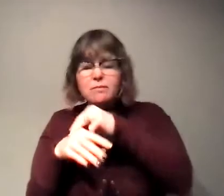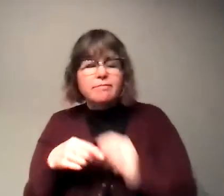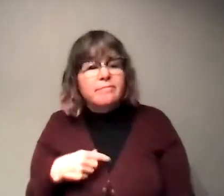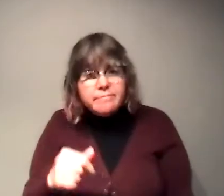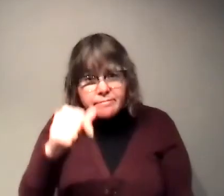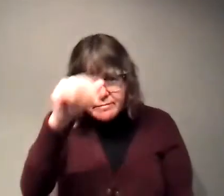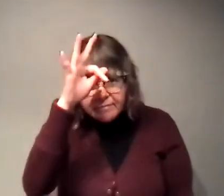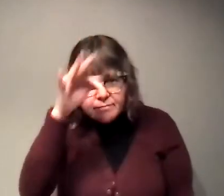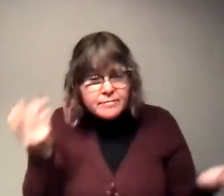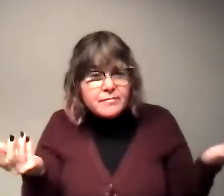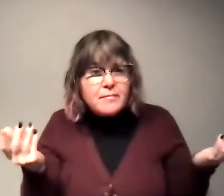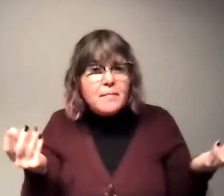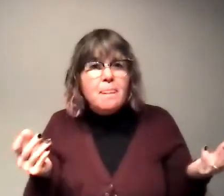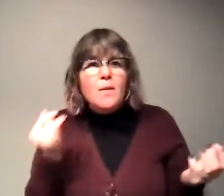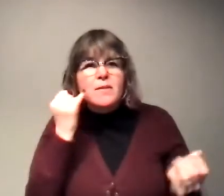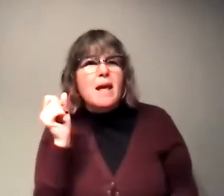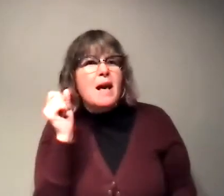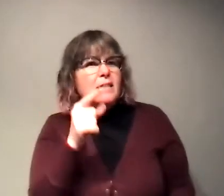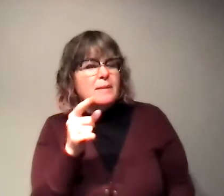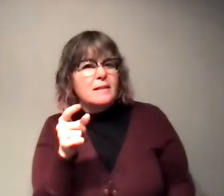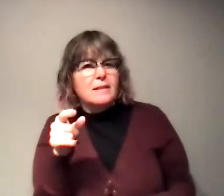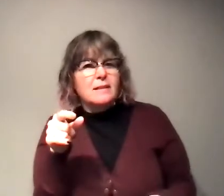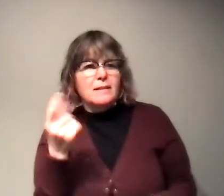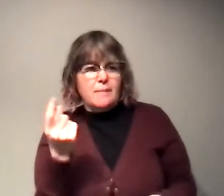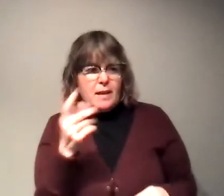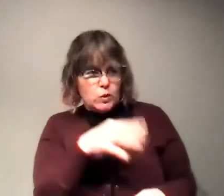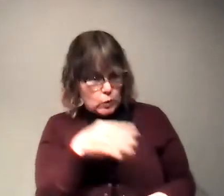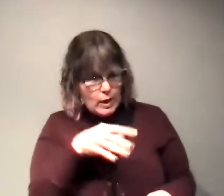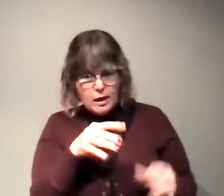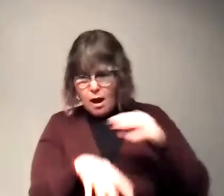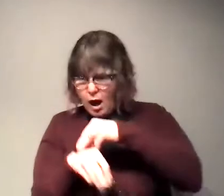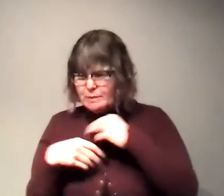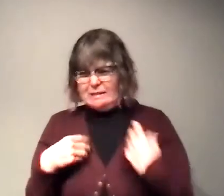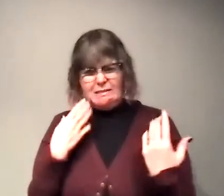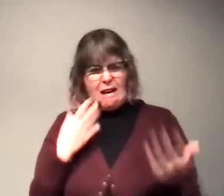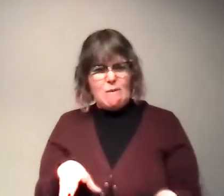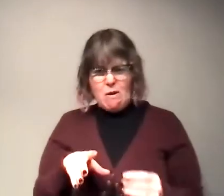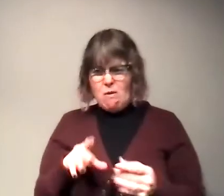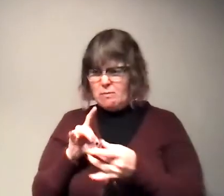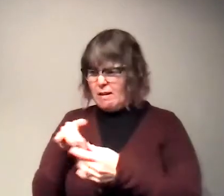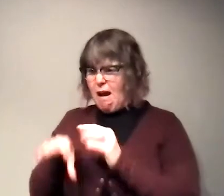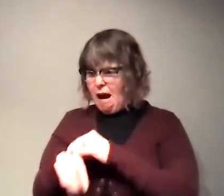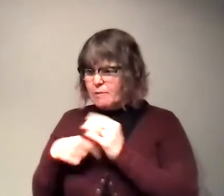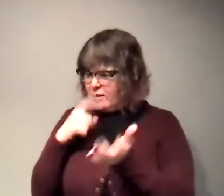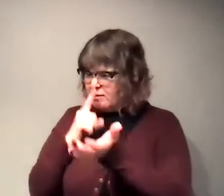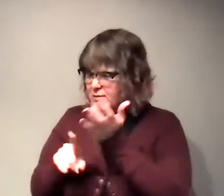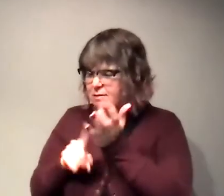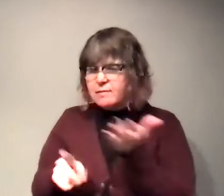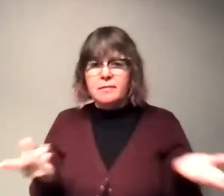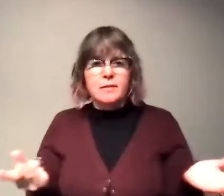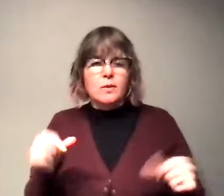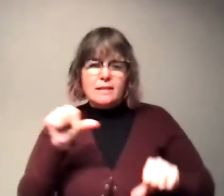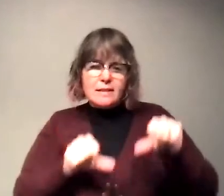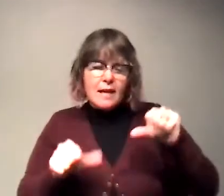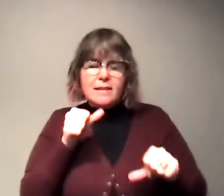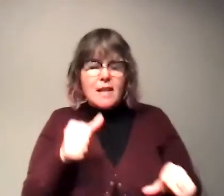don't. So when people ask me about even as something as similar as octopuses, I'm just like, oh, I'll have to look that up for you. So scientists aren't like